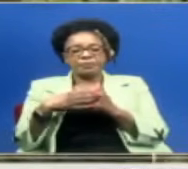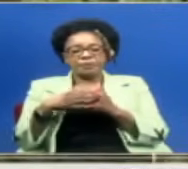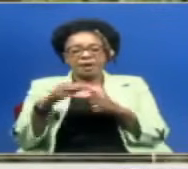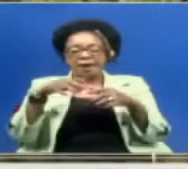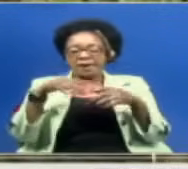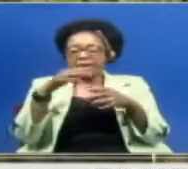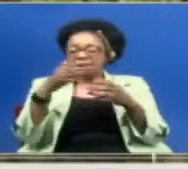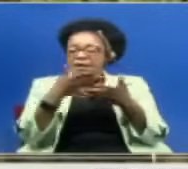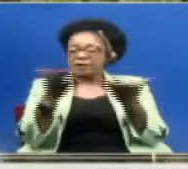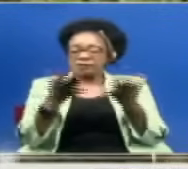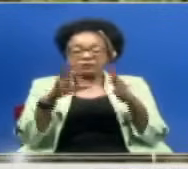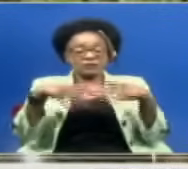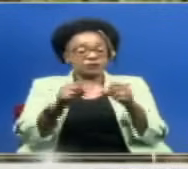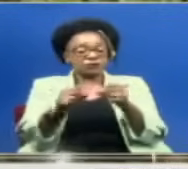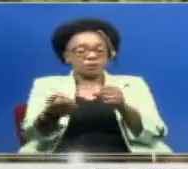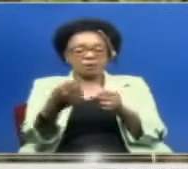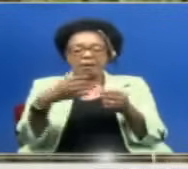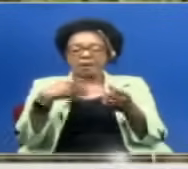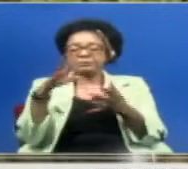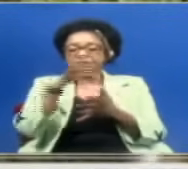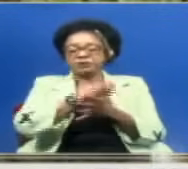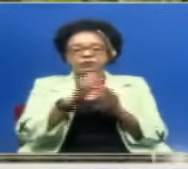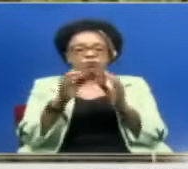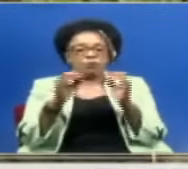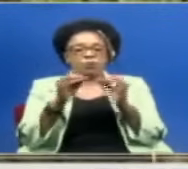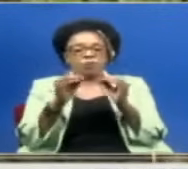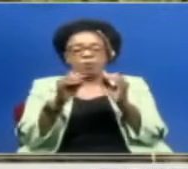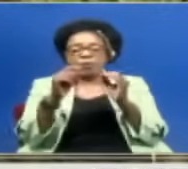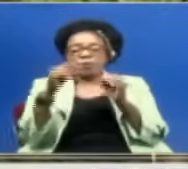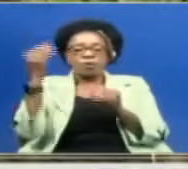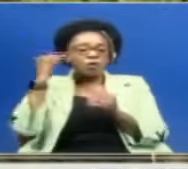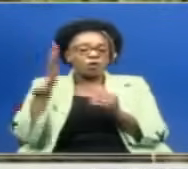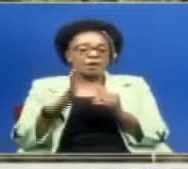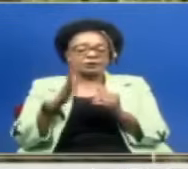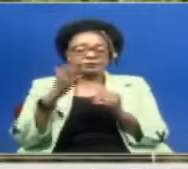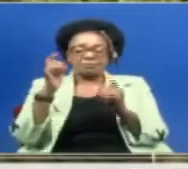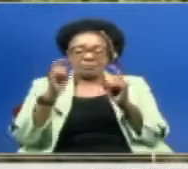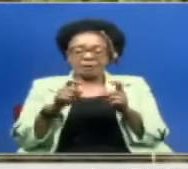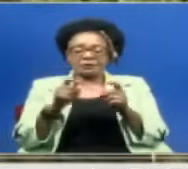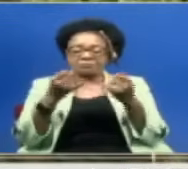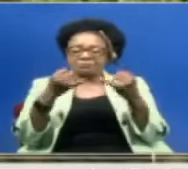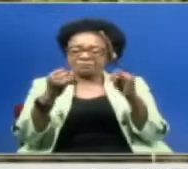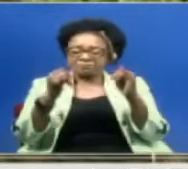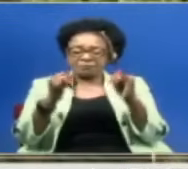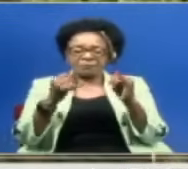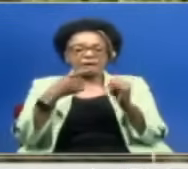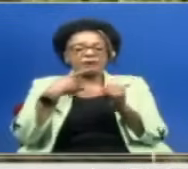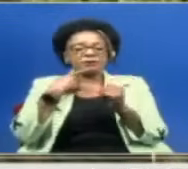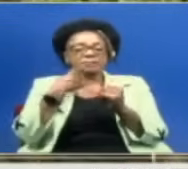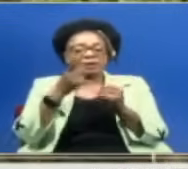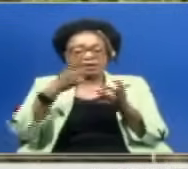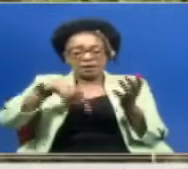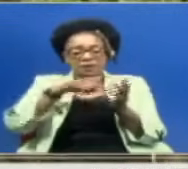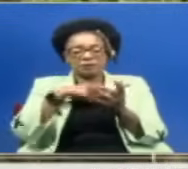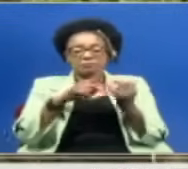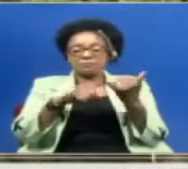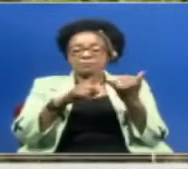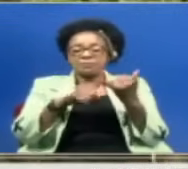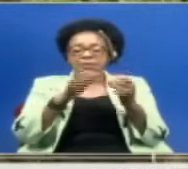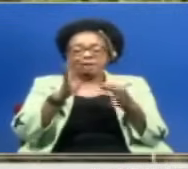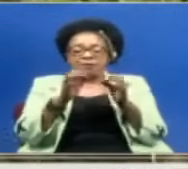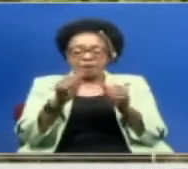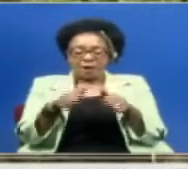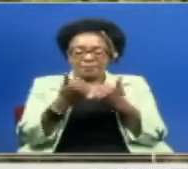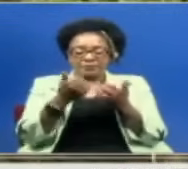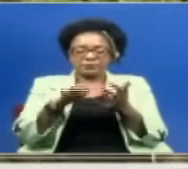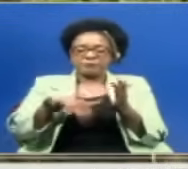absentia. So the lawyers will probably have to crank it out for us and tell us, number one, if the president being out of the